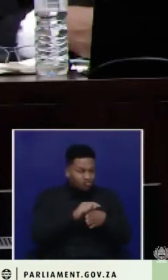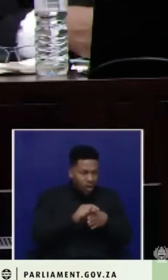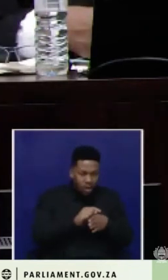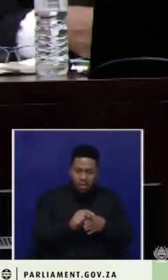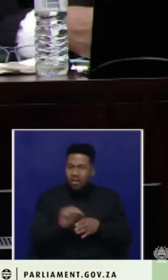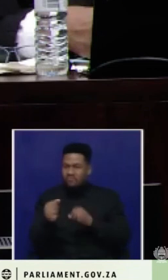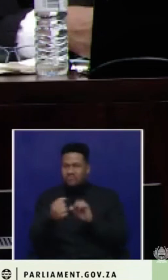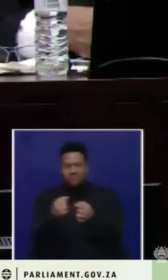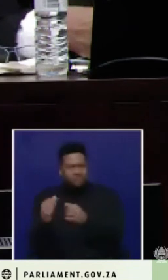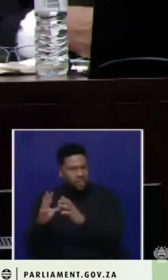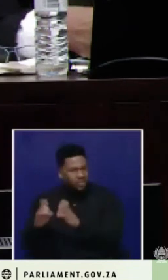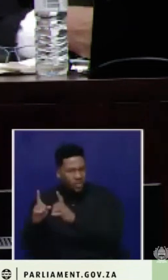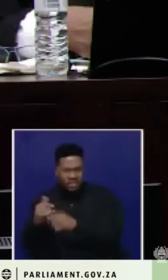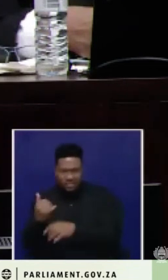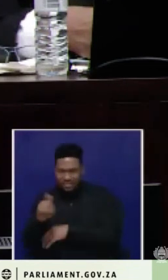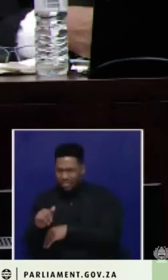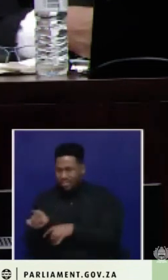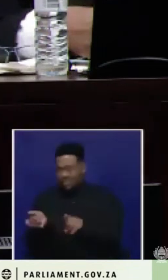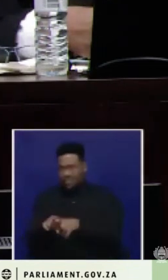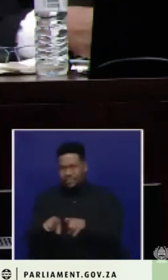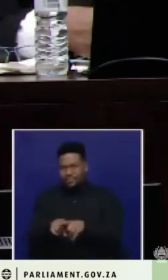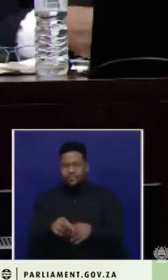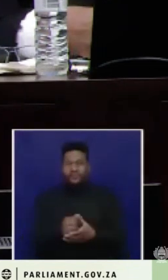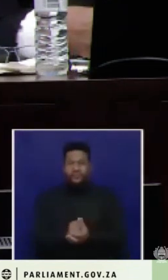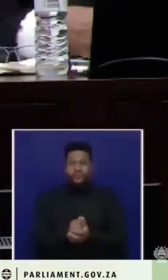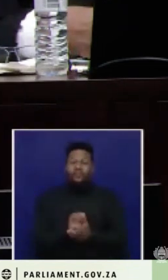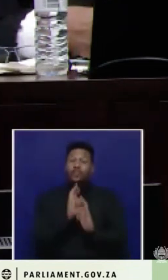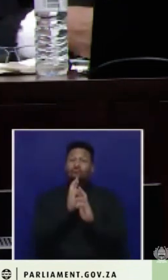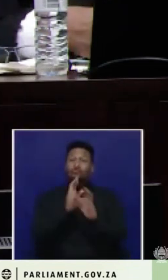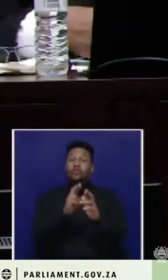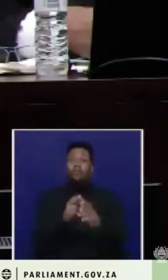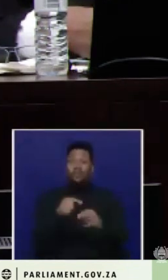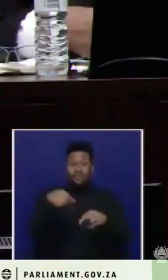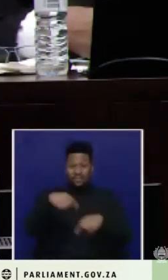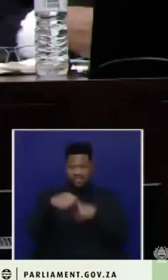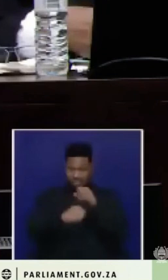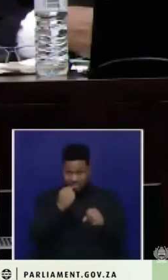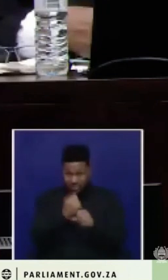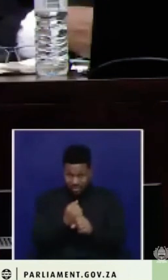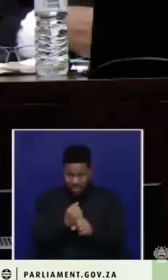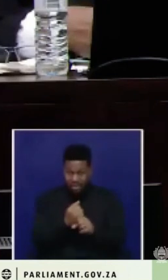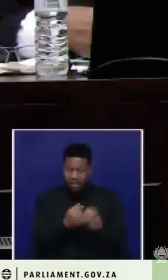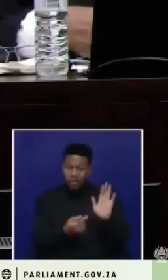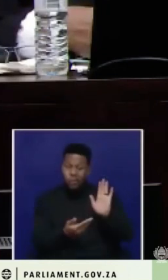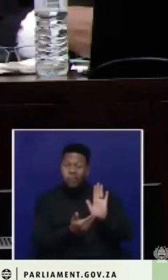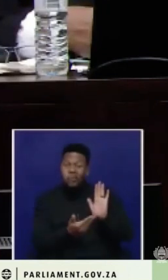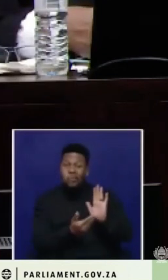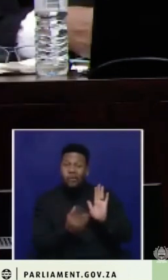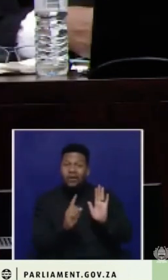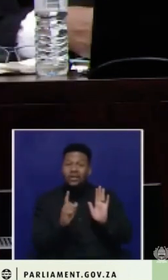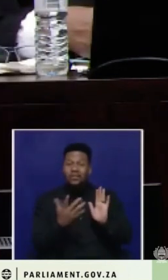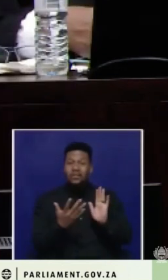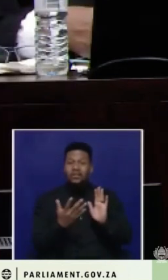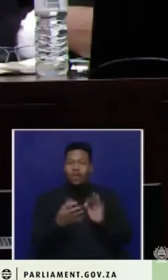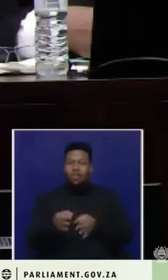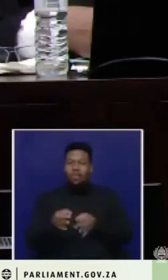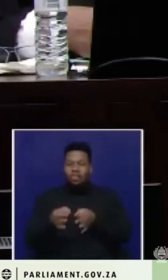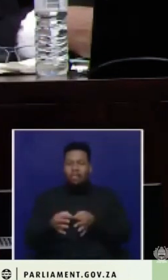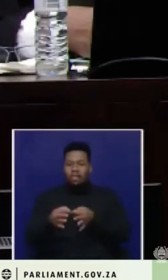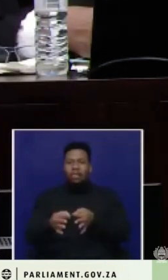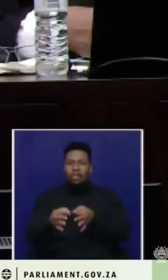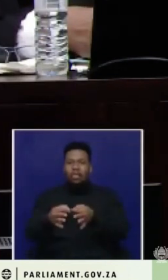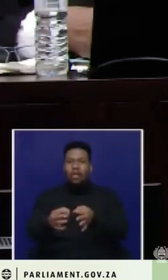department's 2024/25 annual report noted delays in implementing monitoring frameworks and